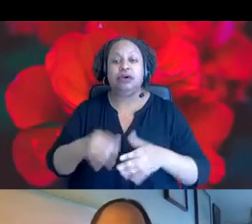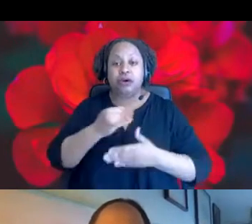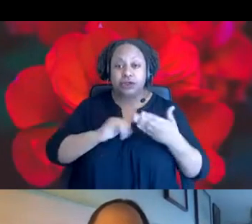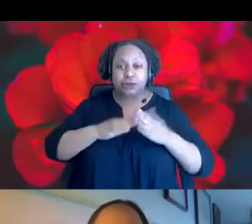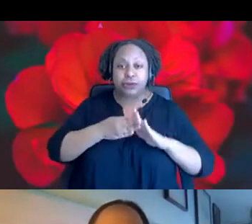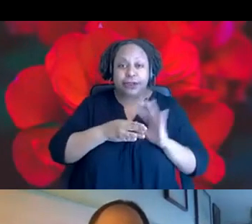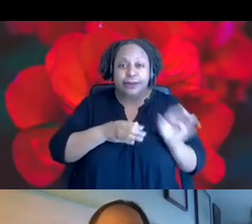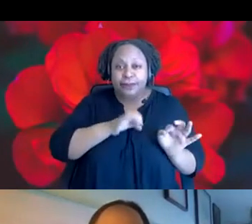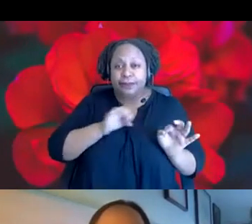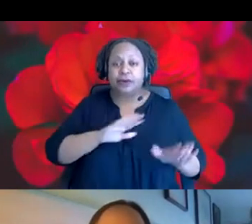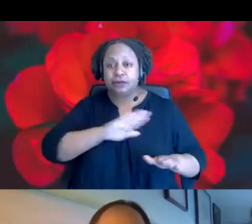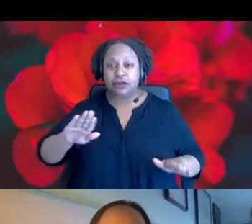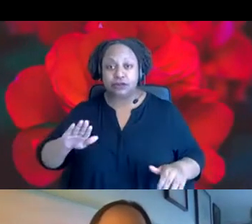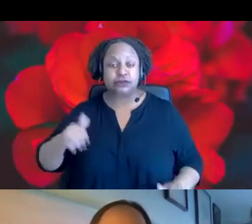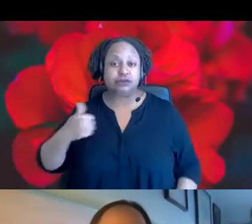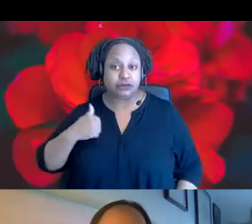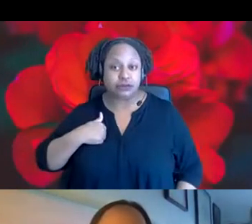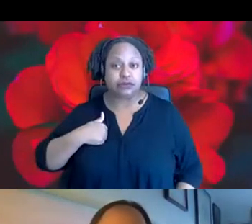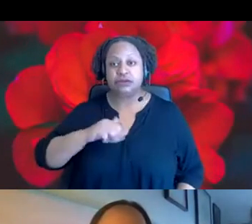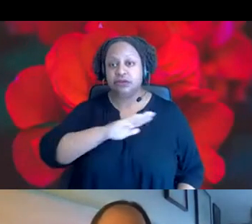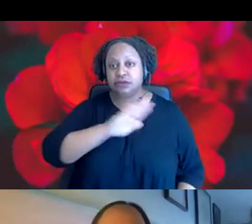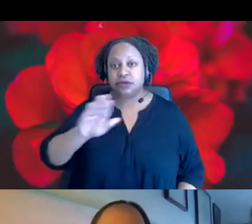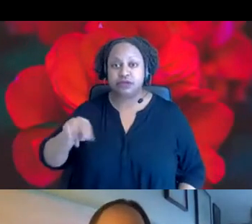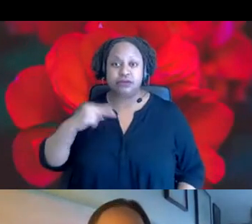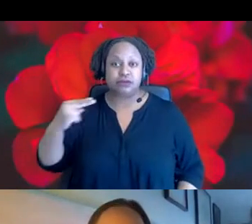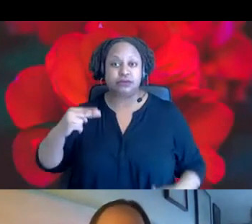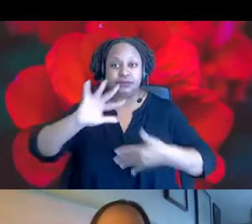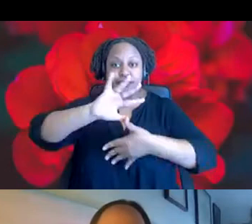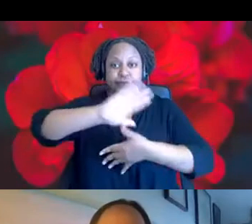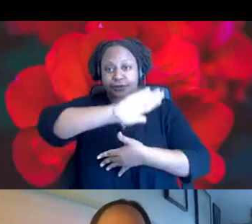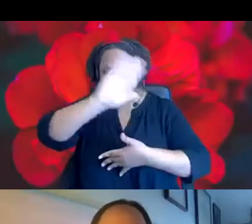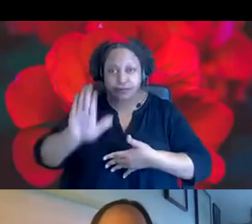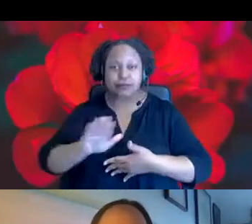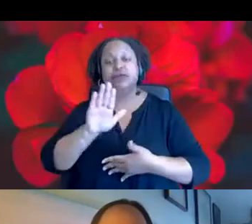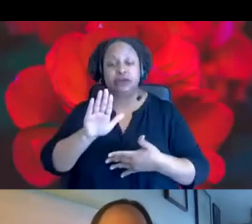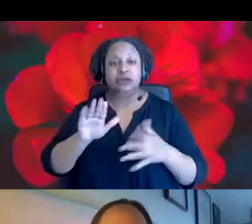America, all trying to get on the same page for like, in a